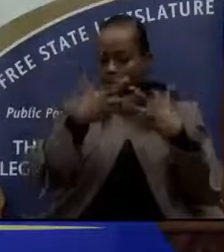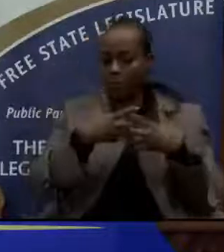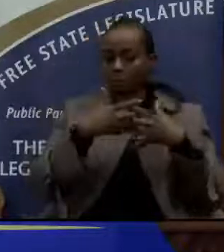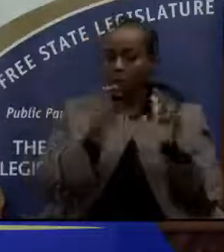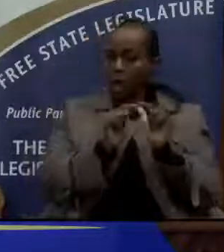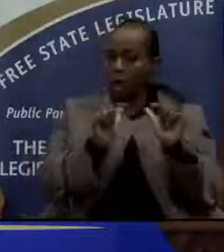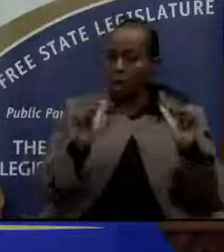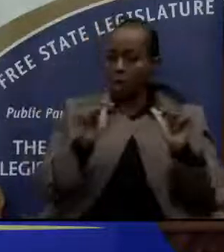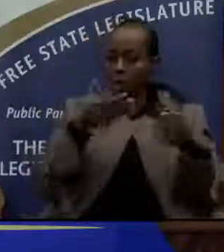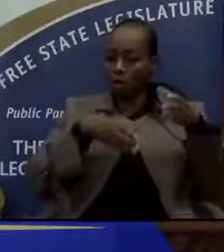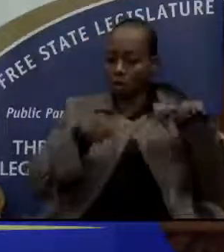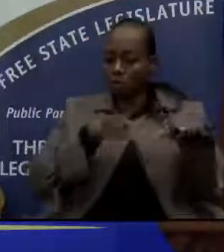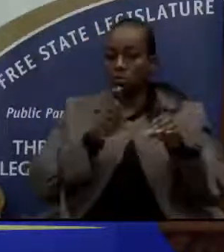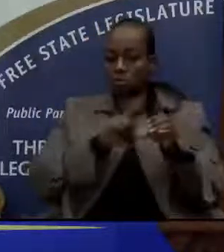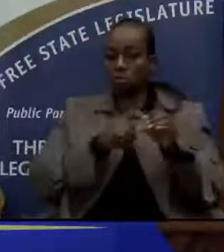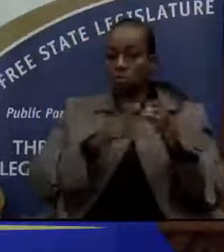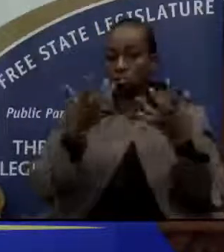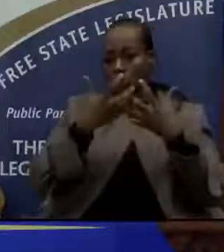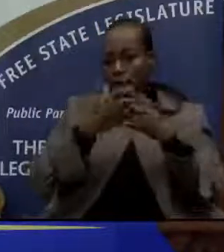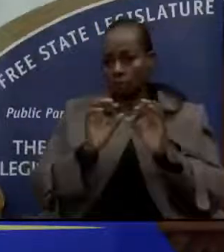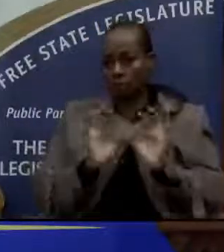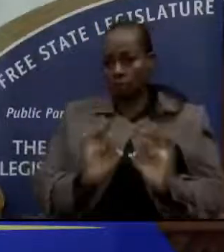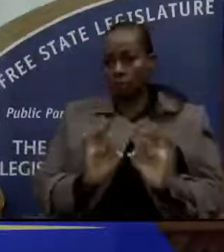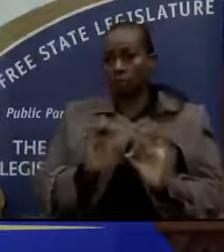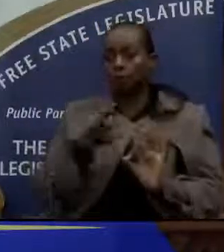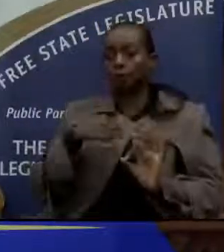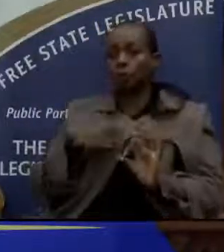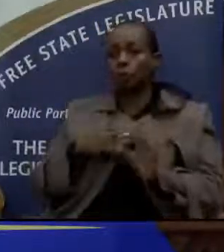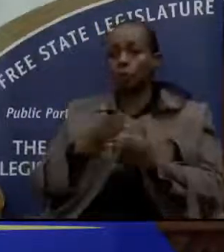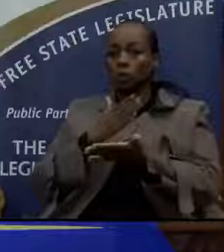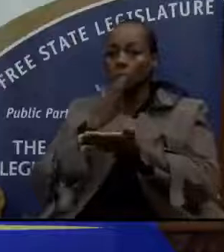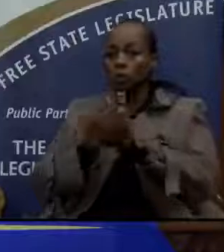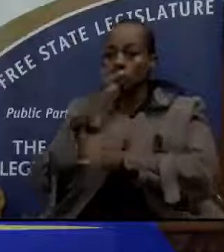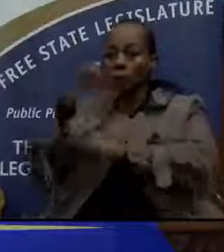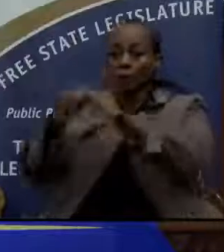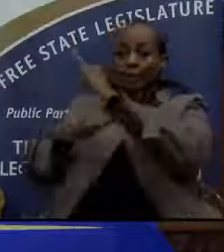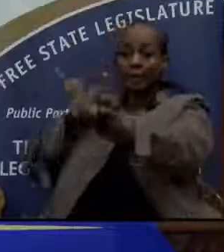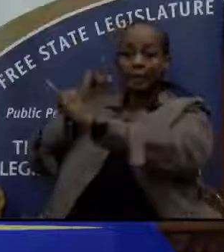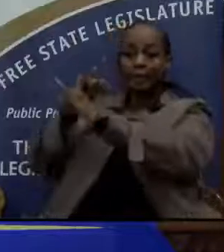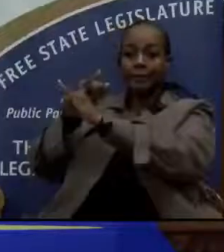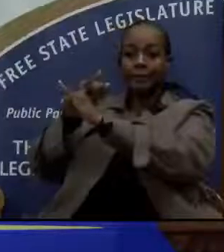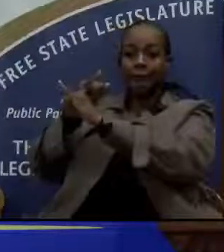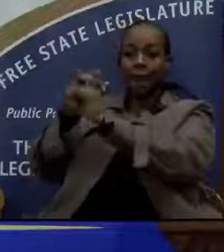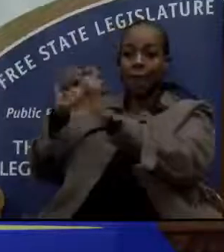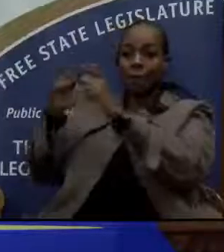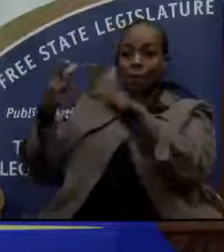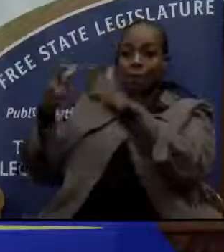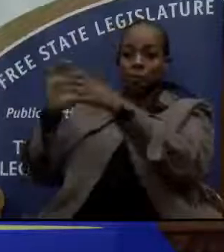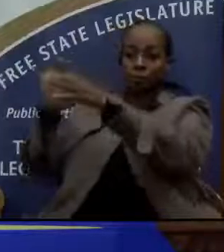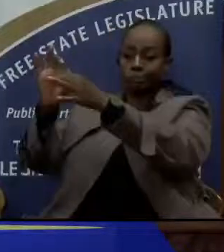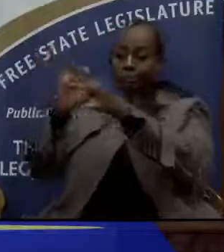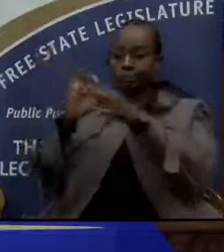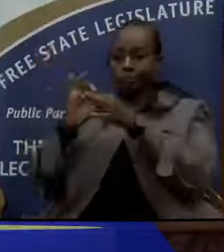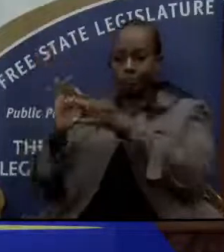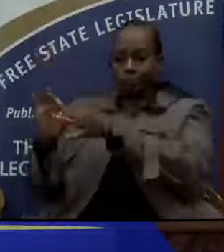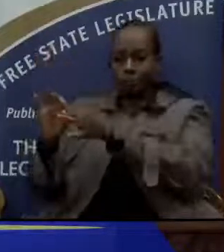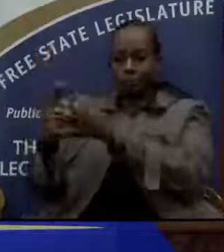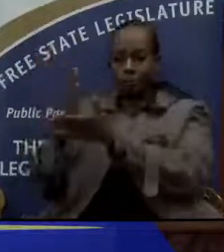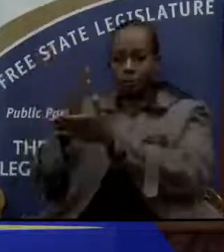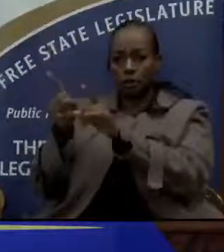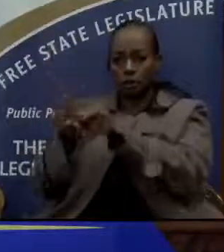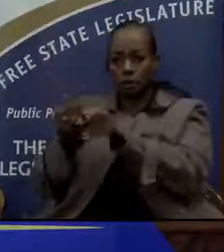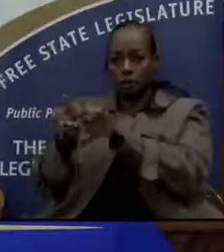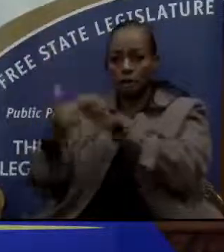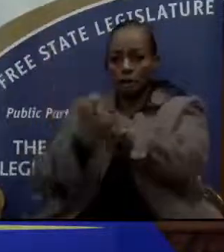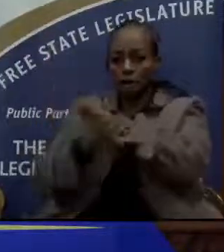local engineering qualifications. We will enhance international cooperation with provinces in other